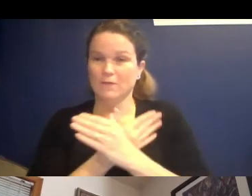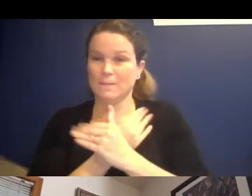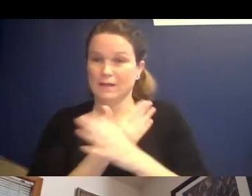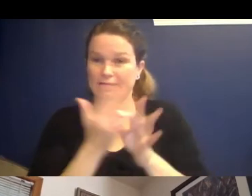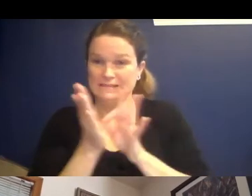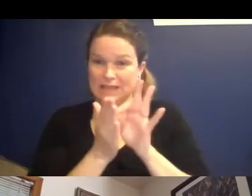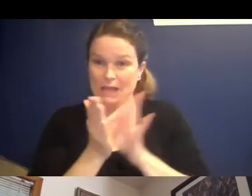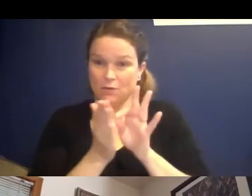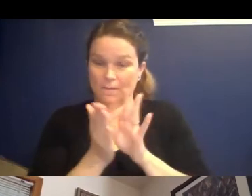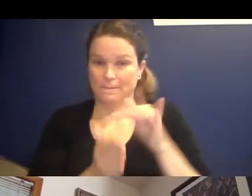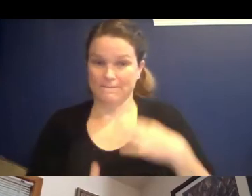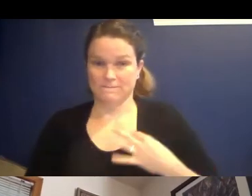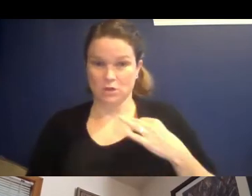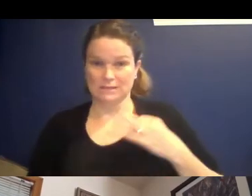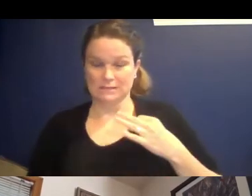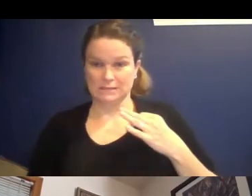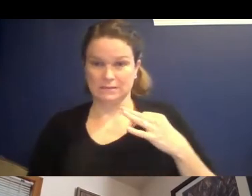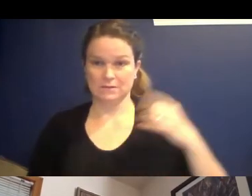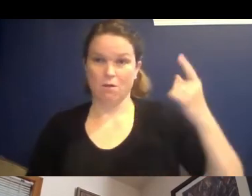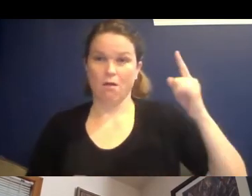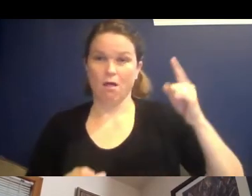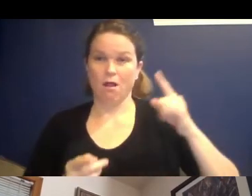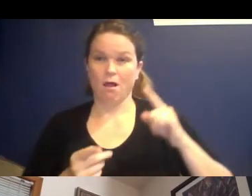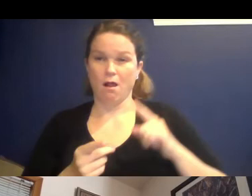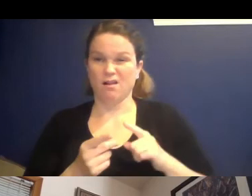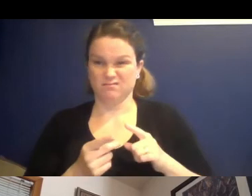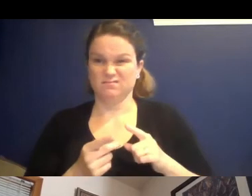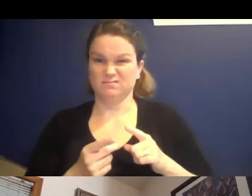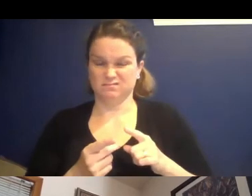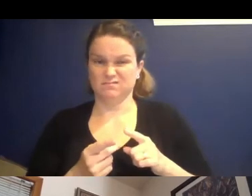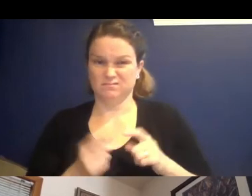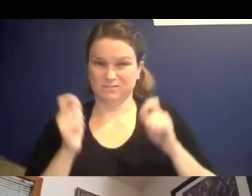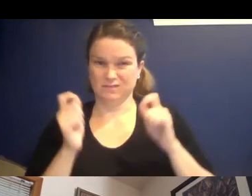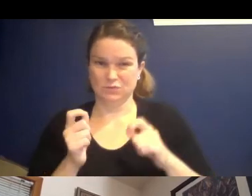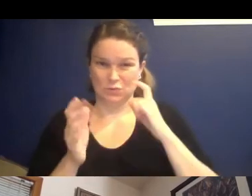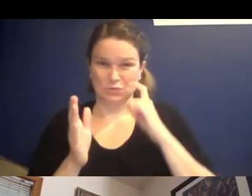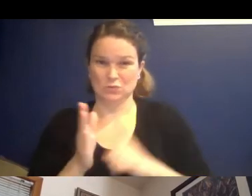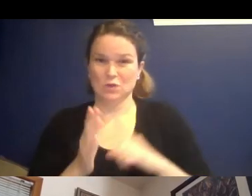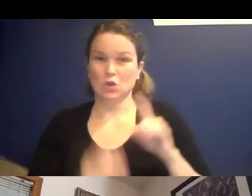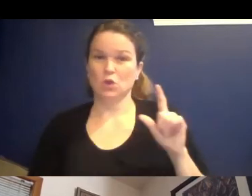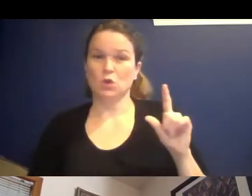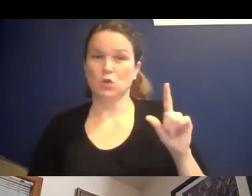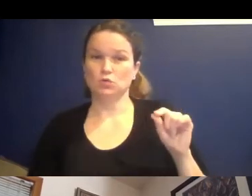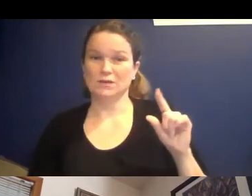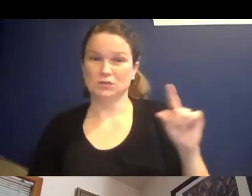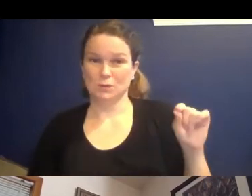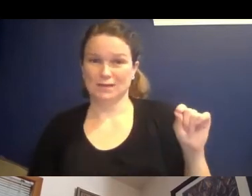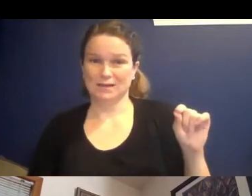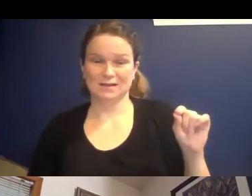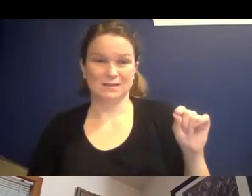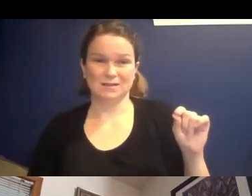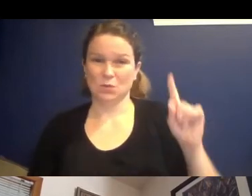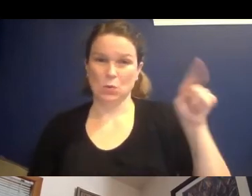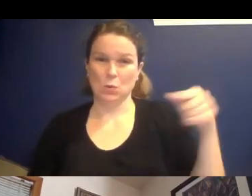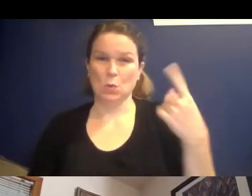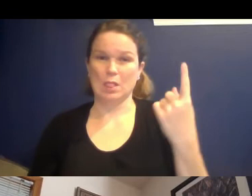by volunteers has decreased. You can see in 2020, there were only